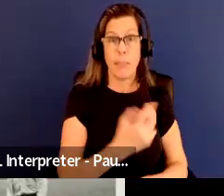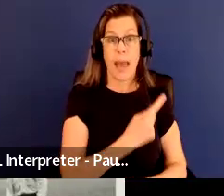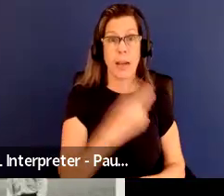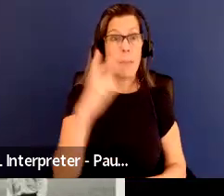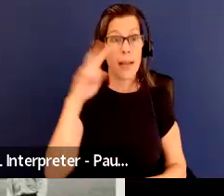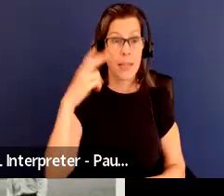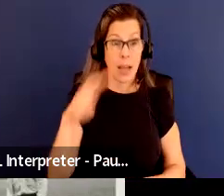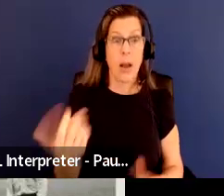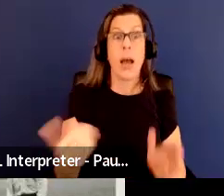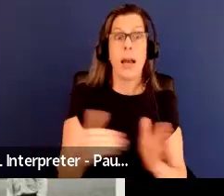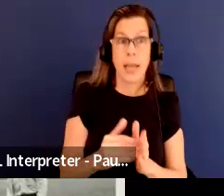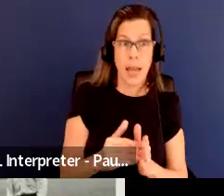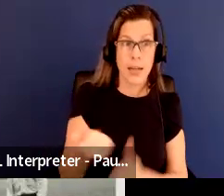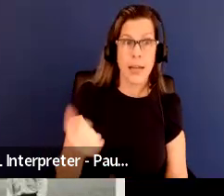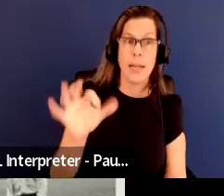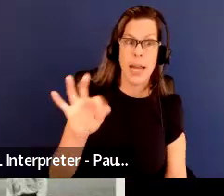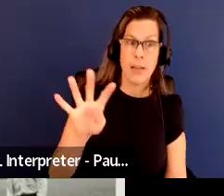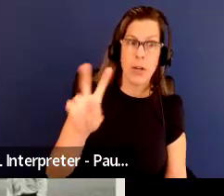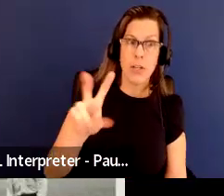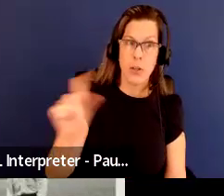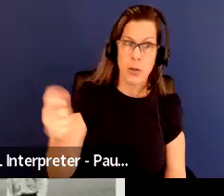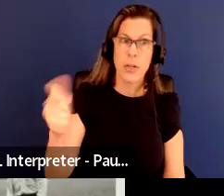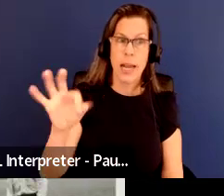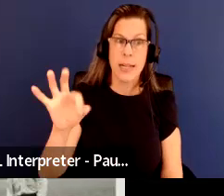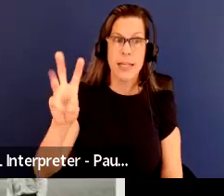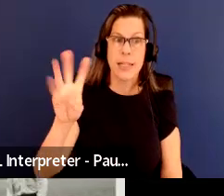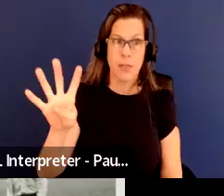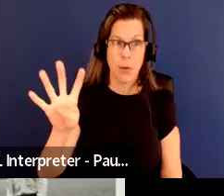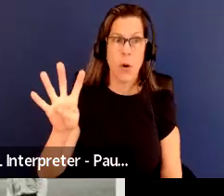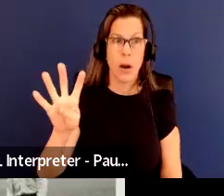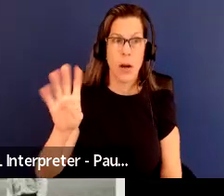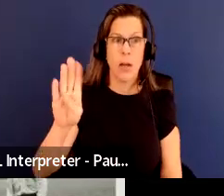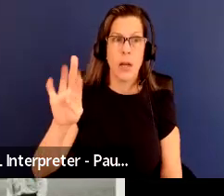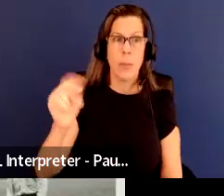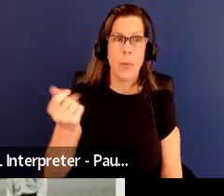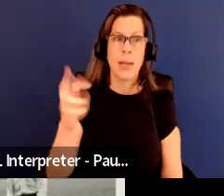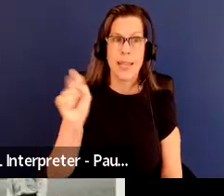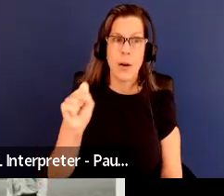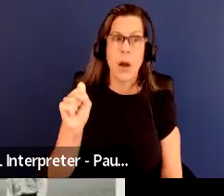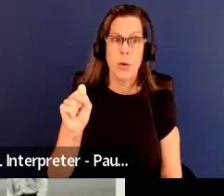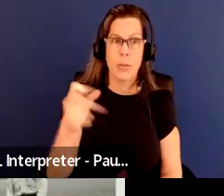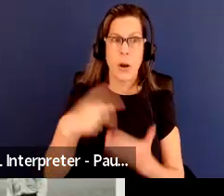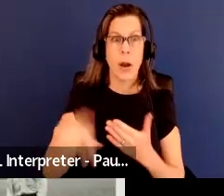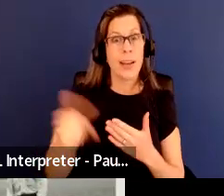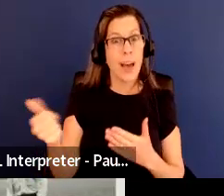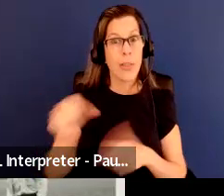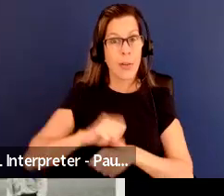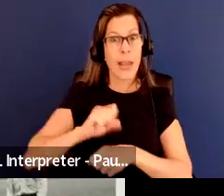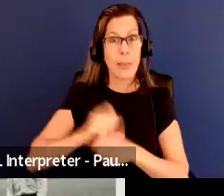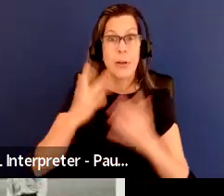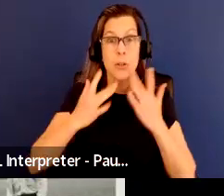1942 to 1964, there's the Bracero program, because there's another labor shortage. World War